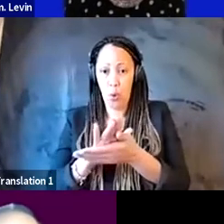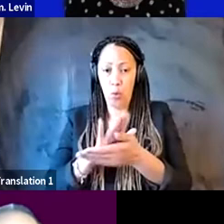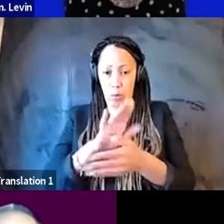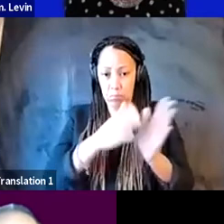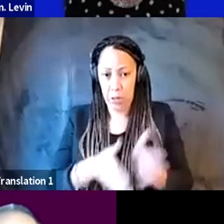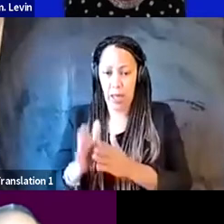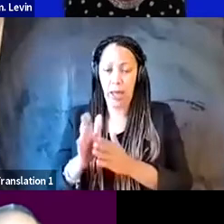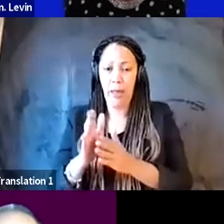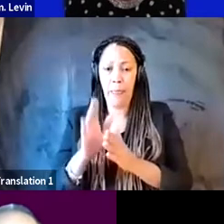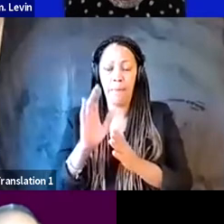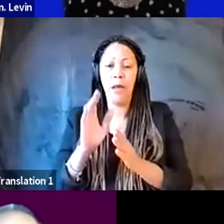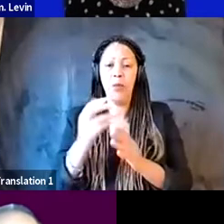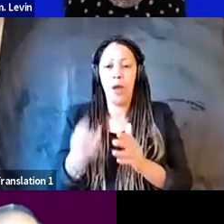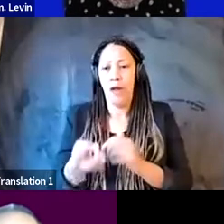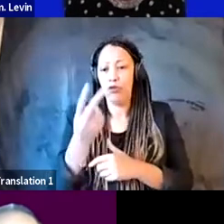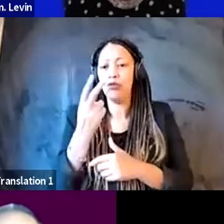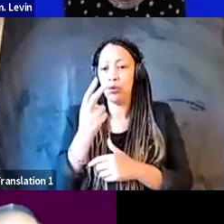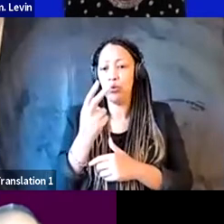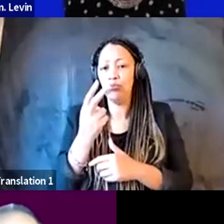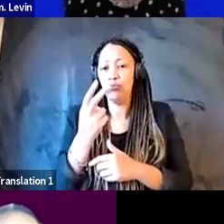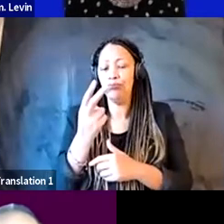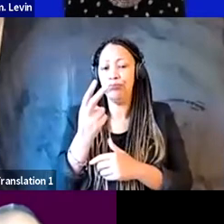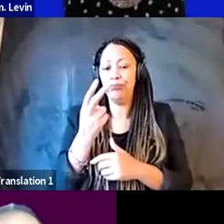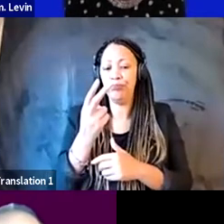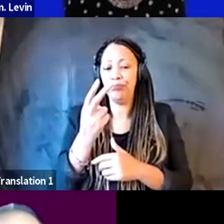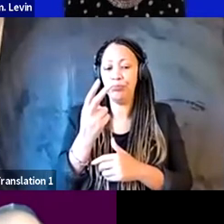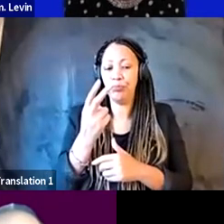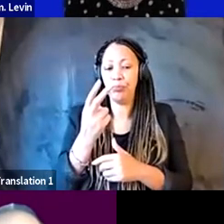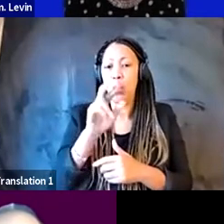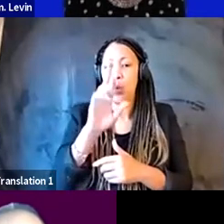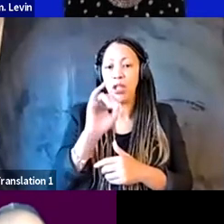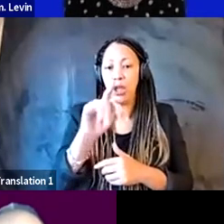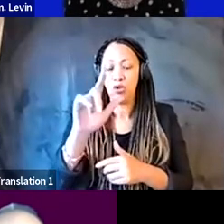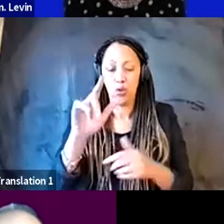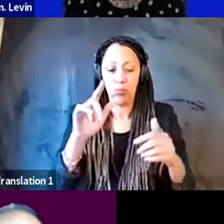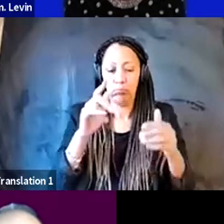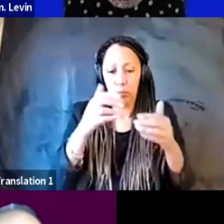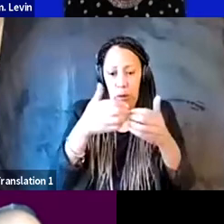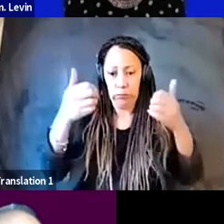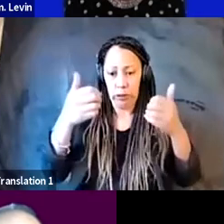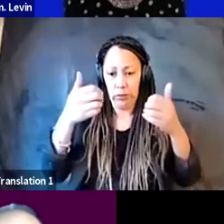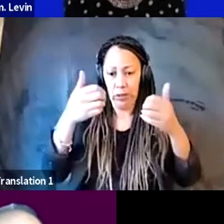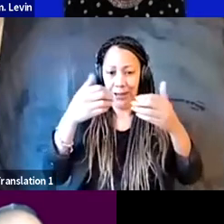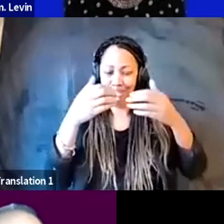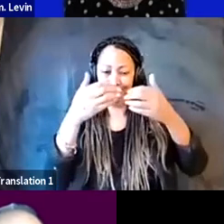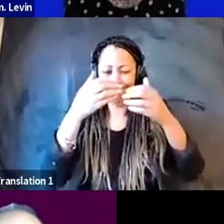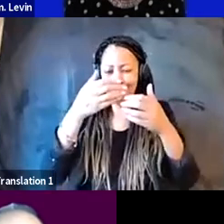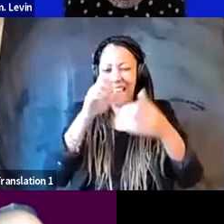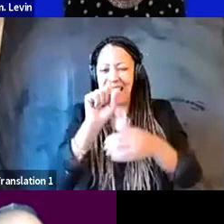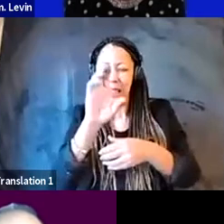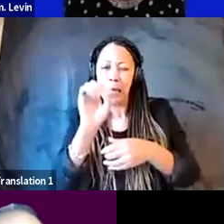residential cores with access to daylight. And what that does is subdivide the population. So for our